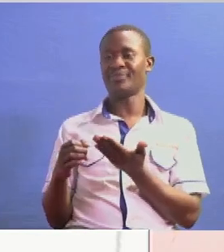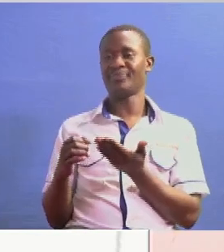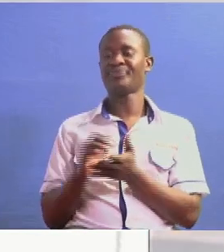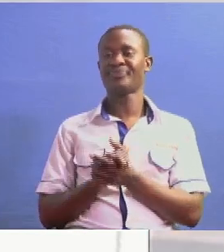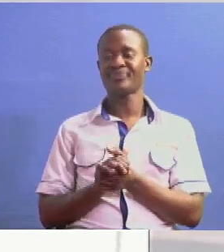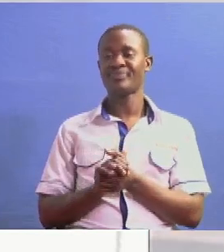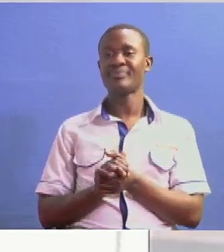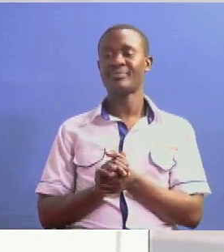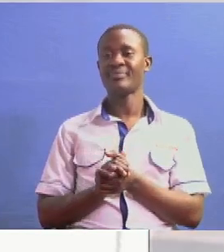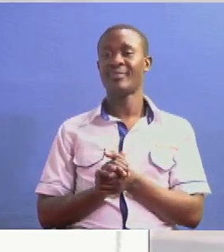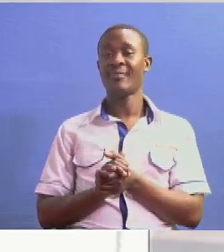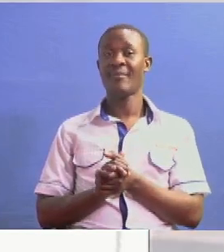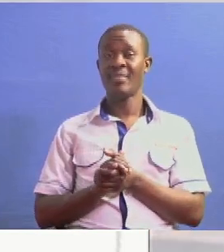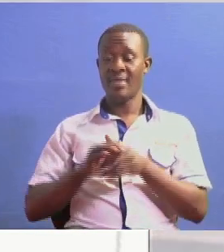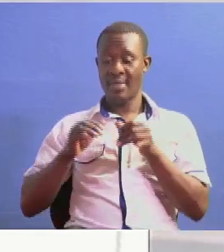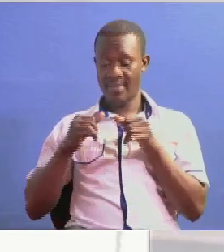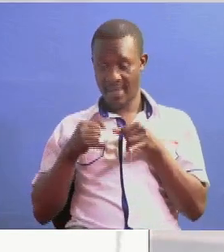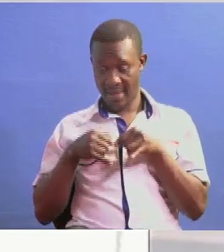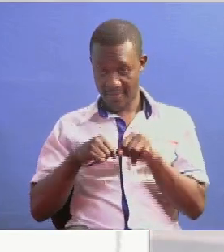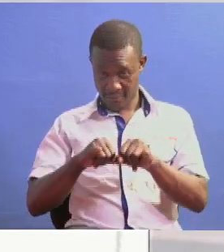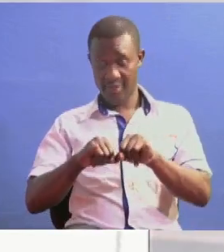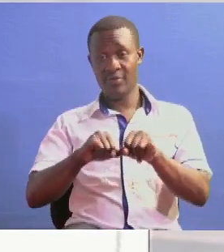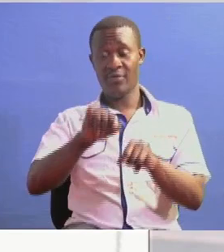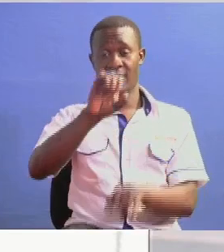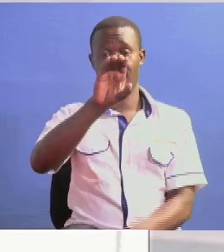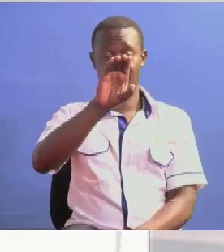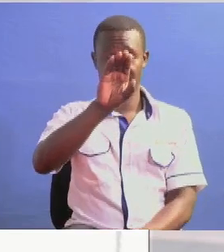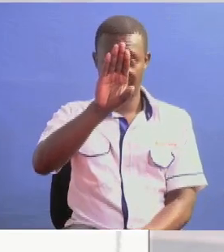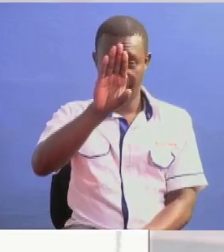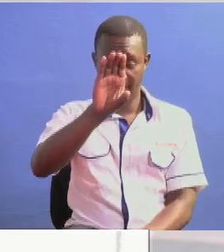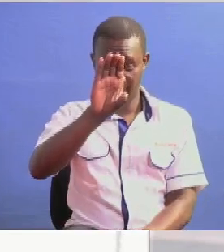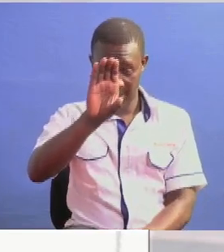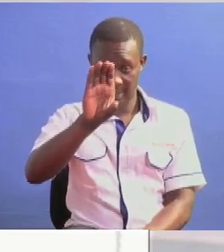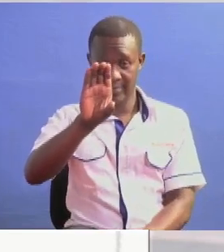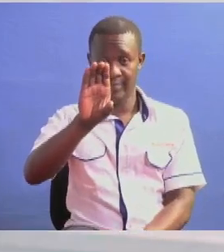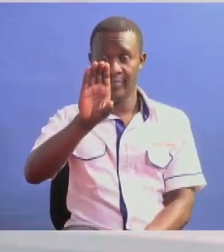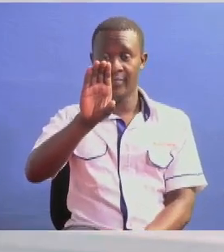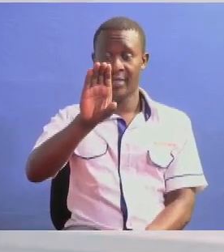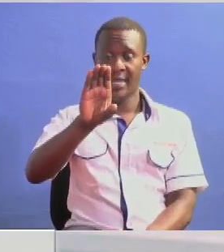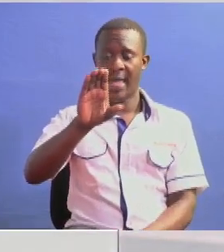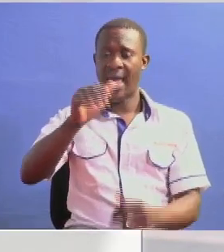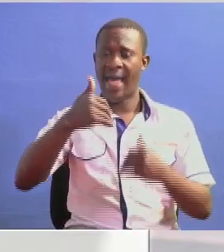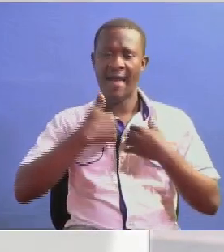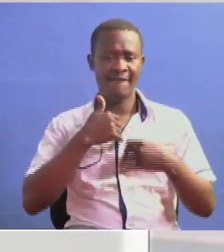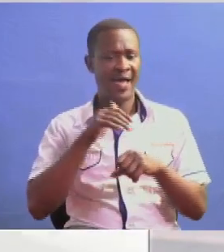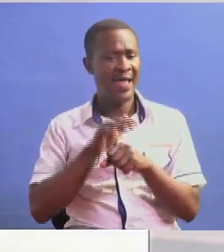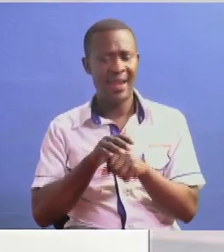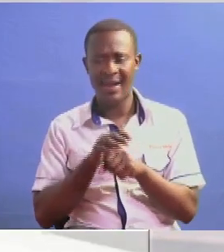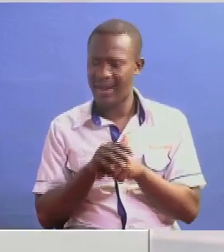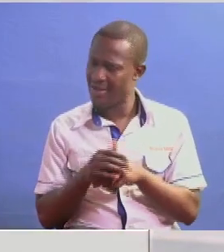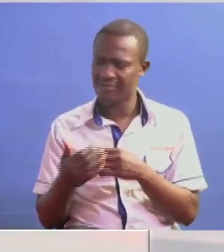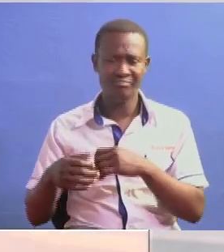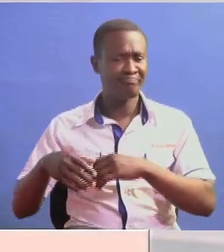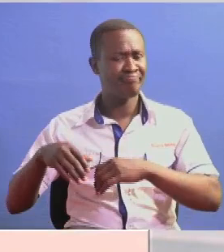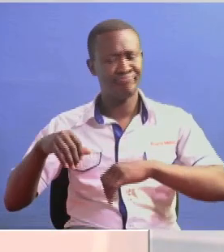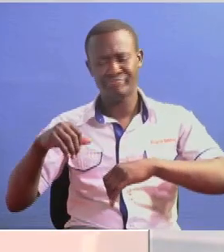broadcast. Now, the implementation of competence-based curriculum, that is CBC, faces a mountain of hurdles